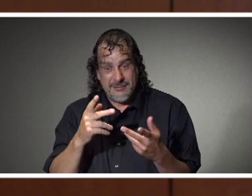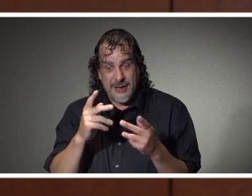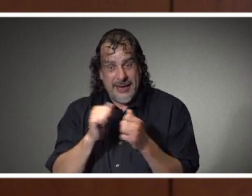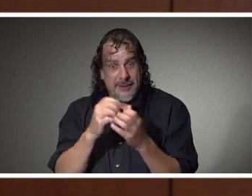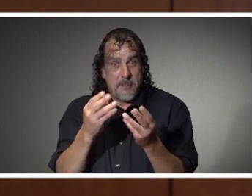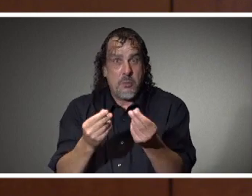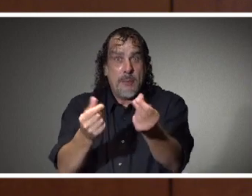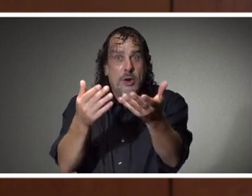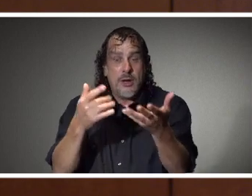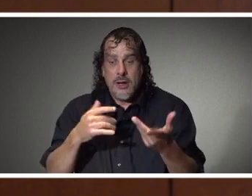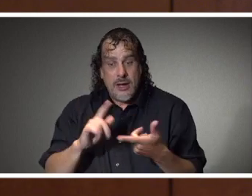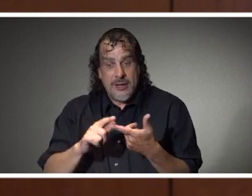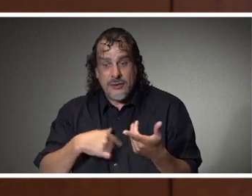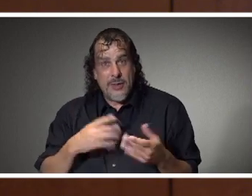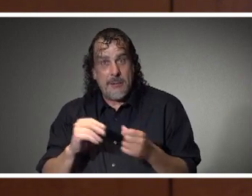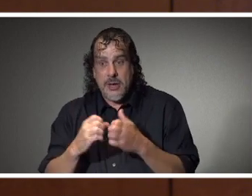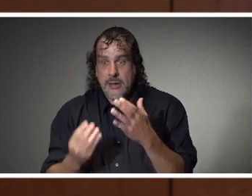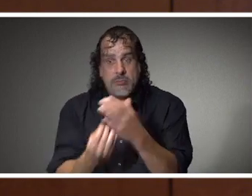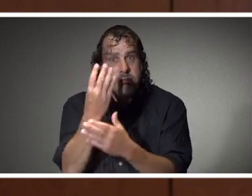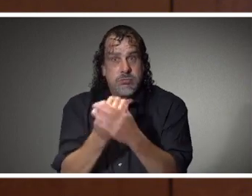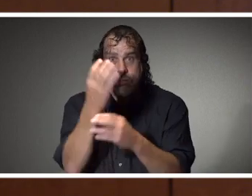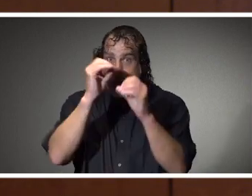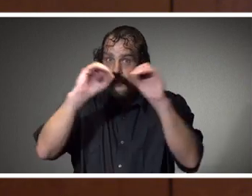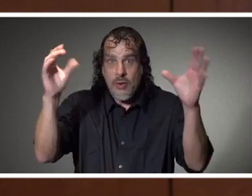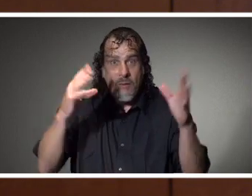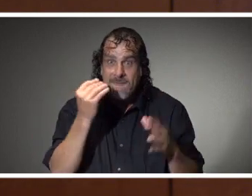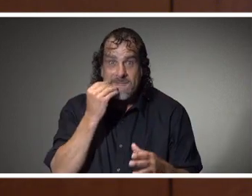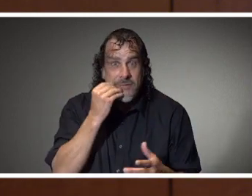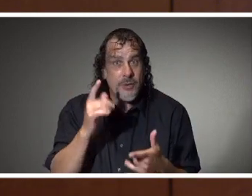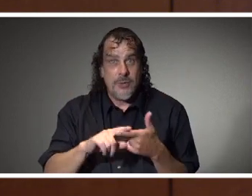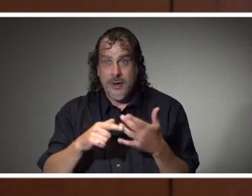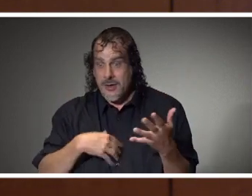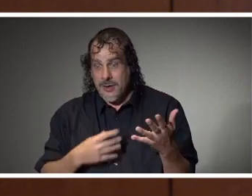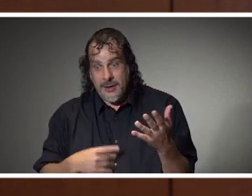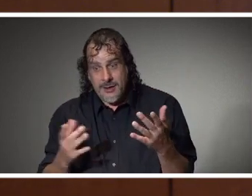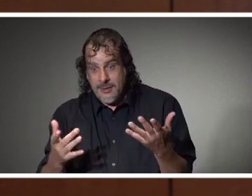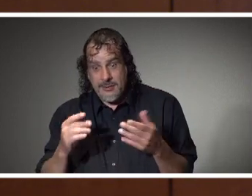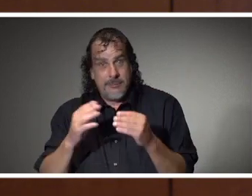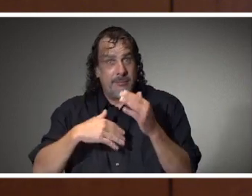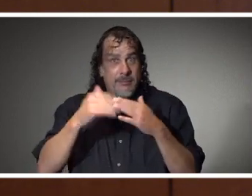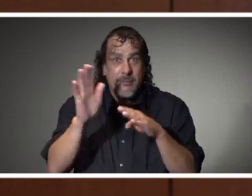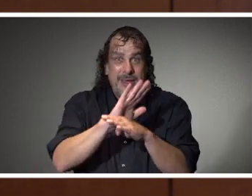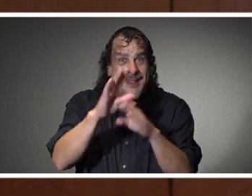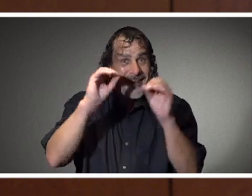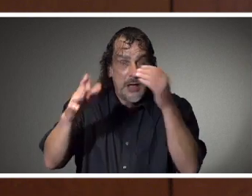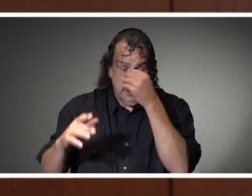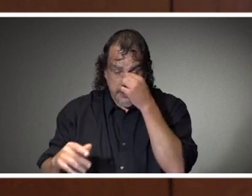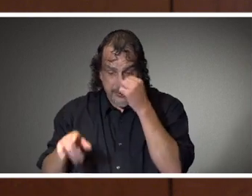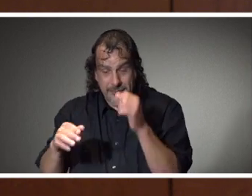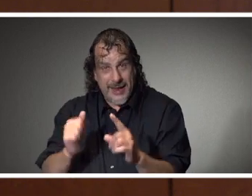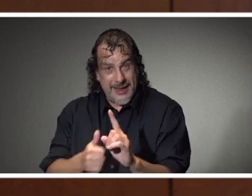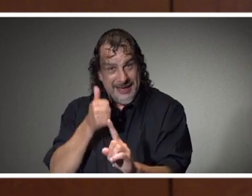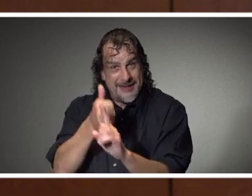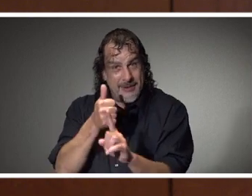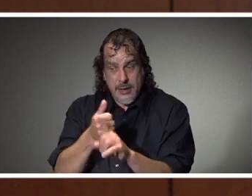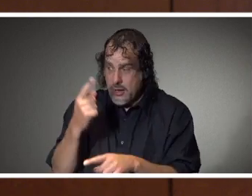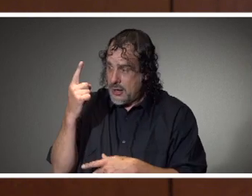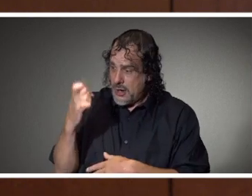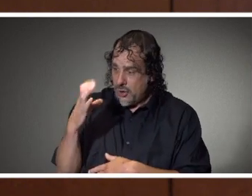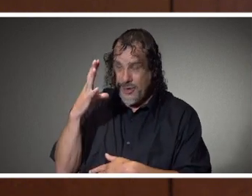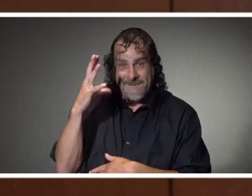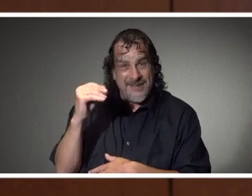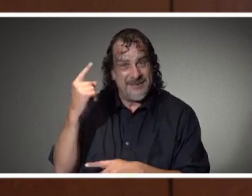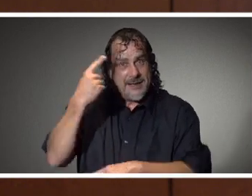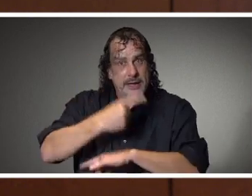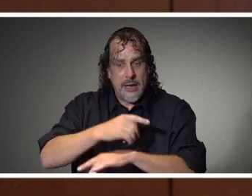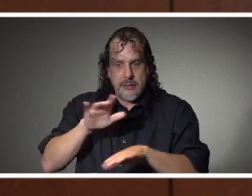some type of food source is not being produced. So you look at what is that impact really. So for 150 days, it's been above 87